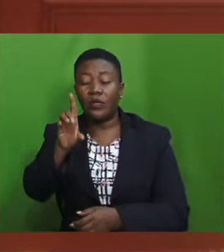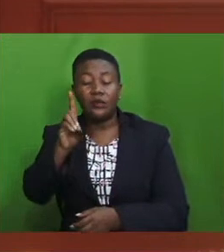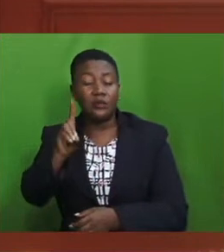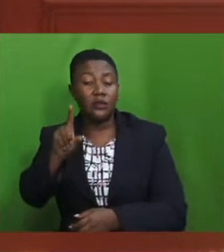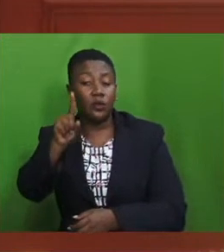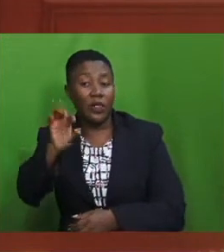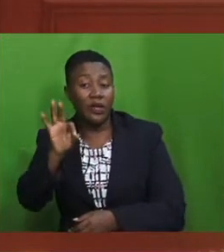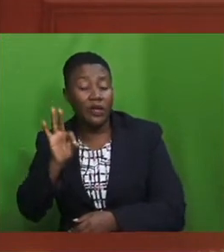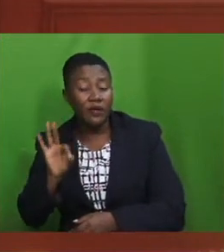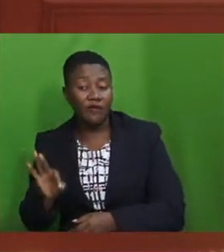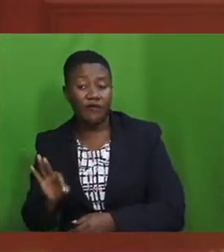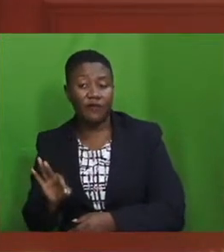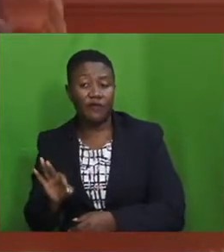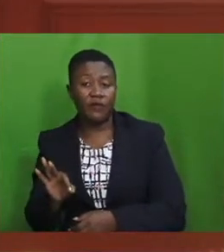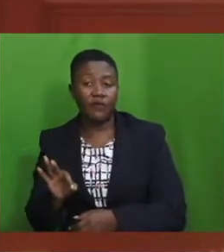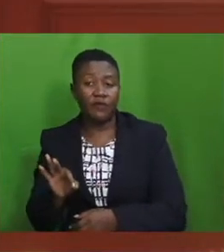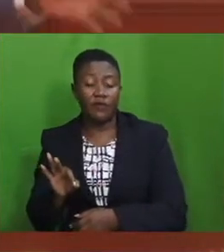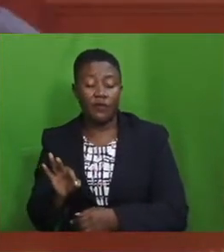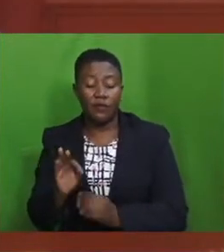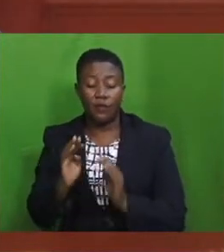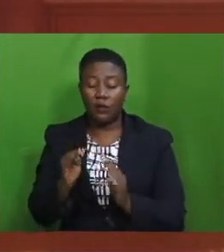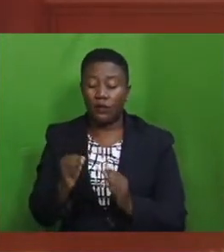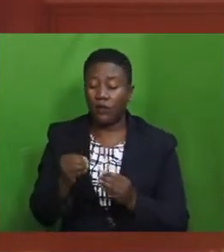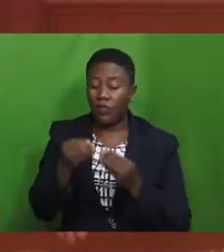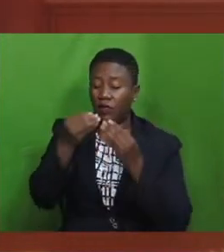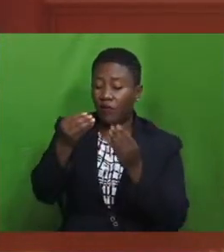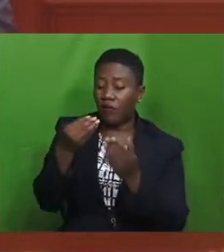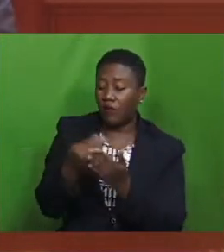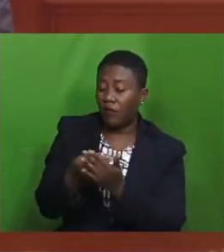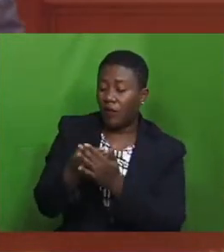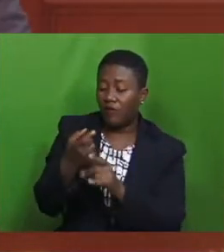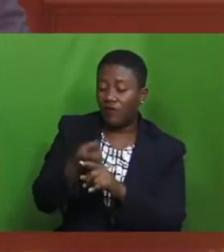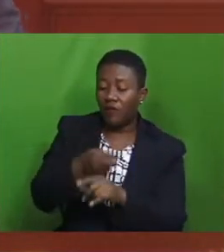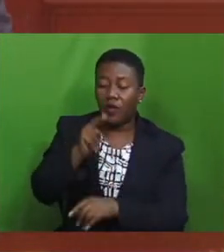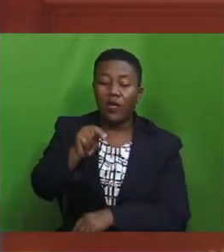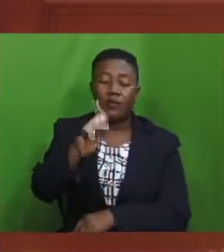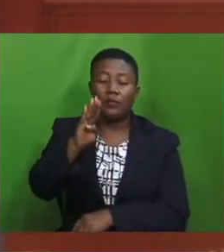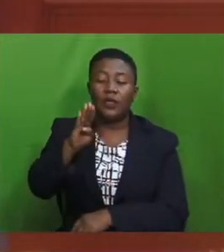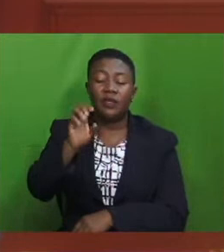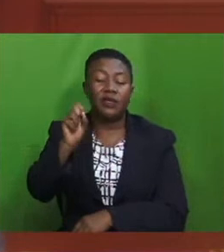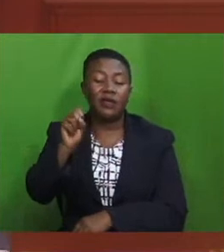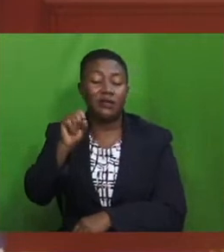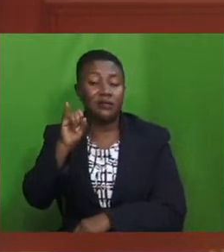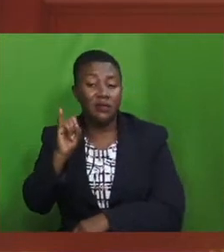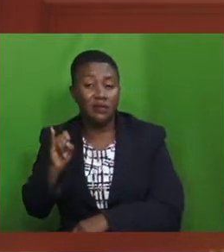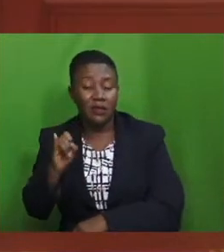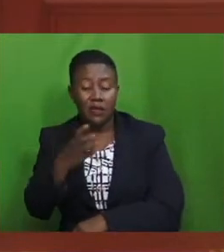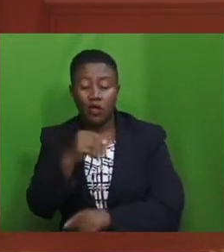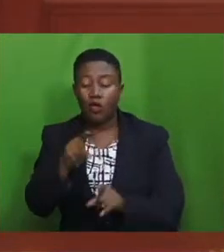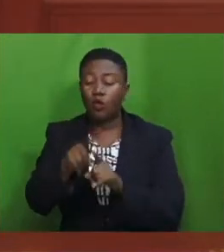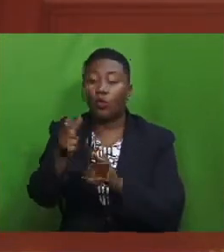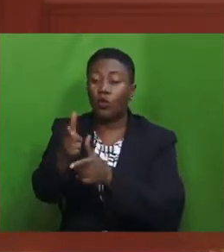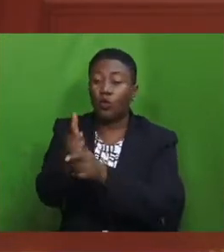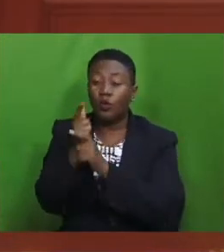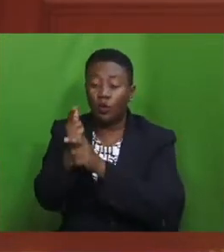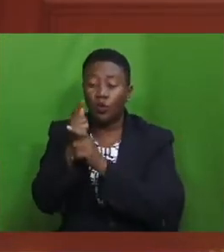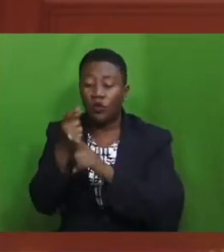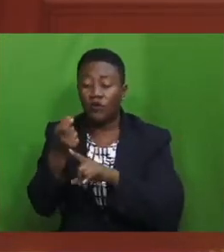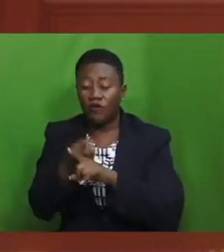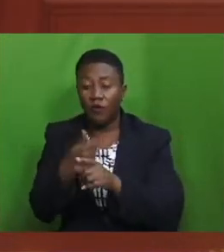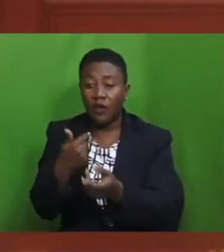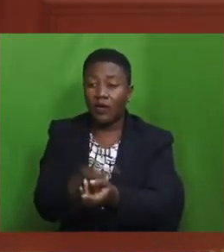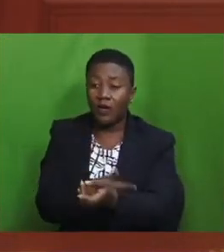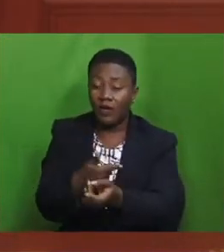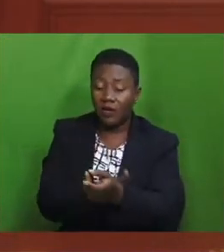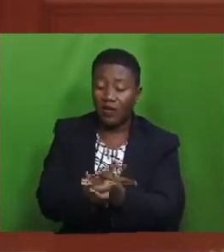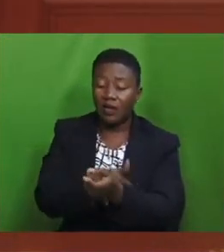1D1F. They are given stimulus from NBSSI and they are given loans from Ghana Exim.